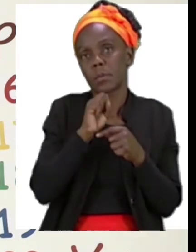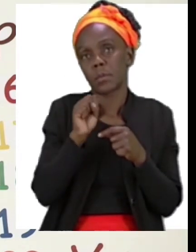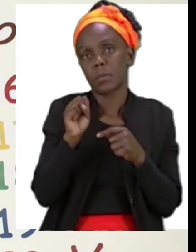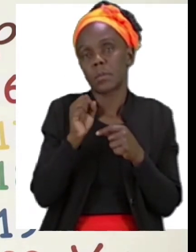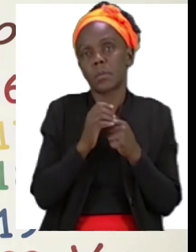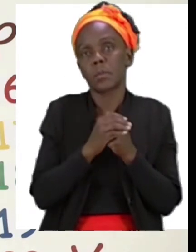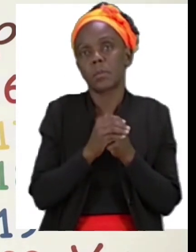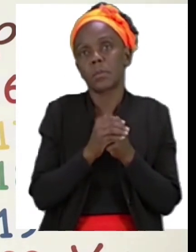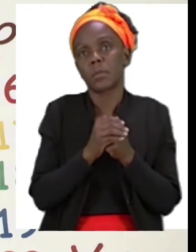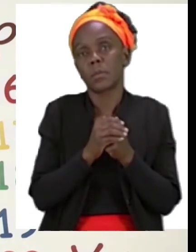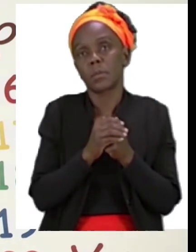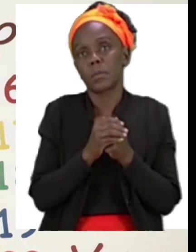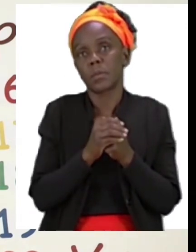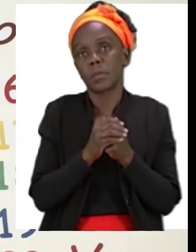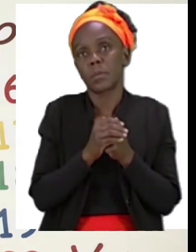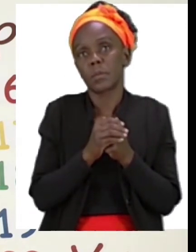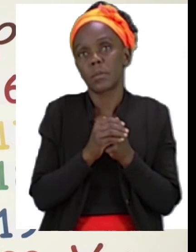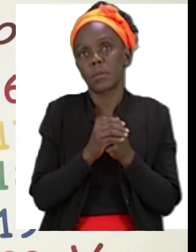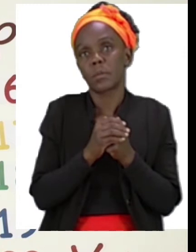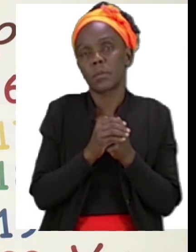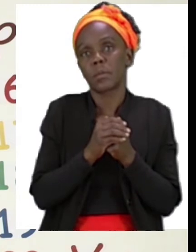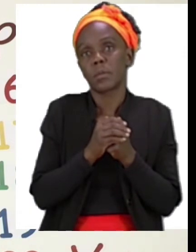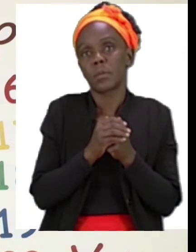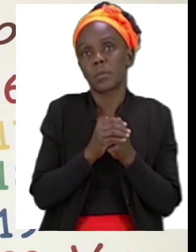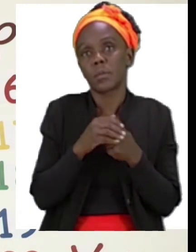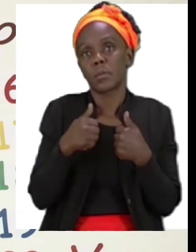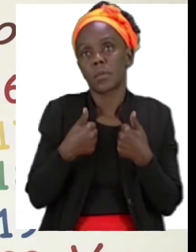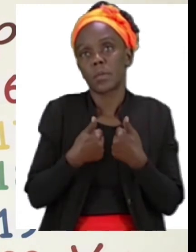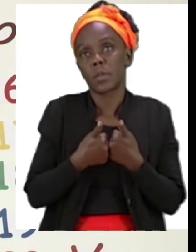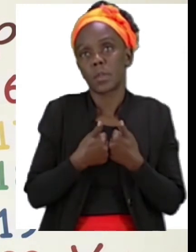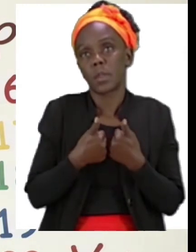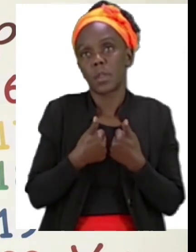and then I am going to write games.